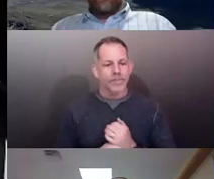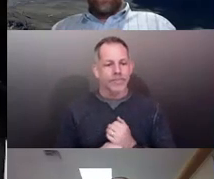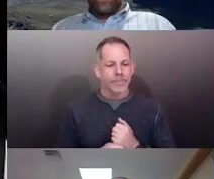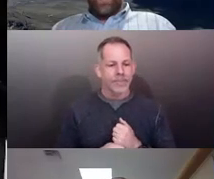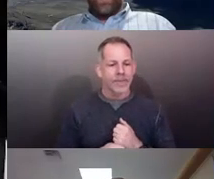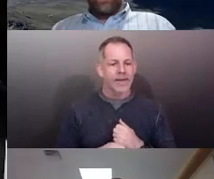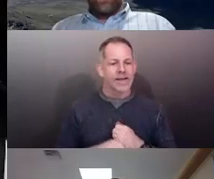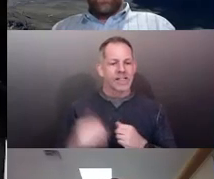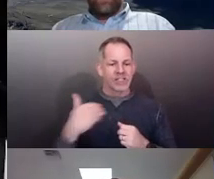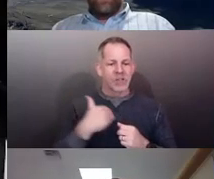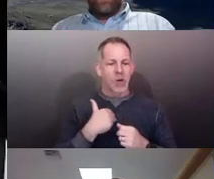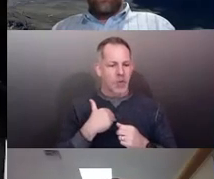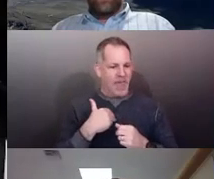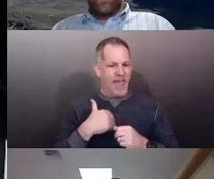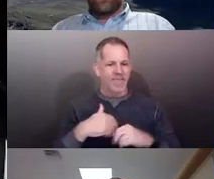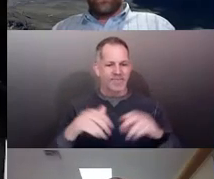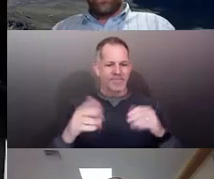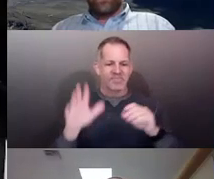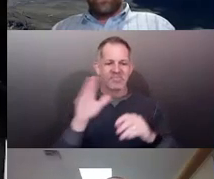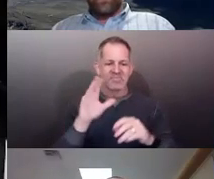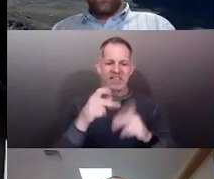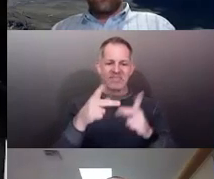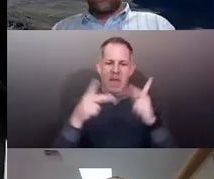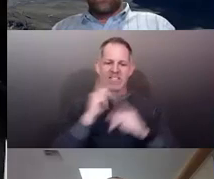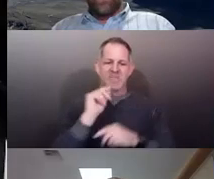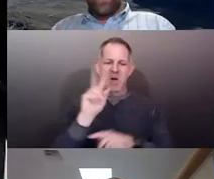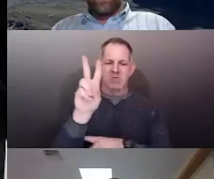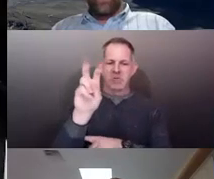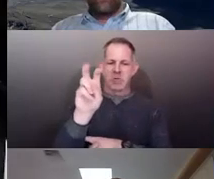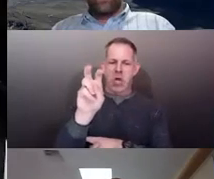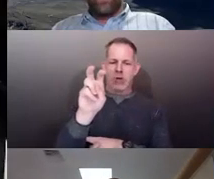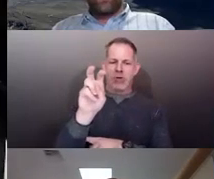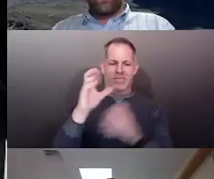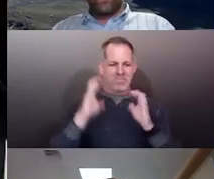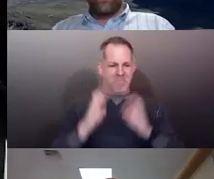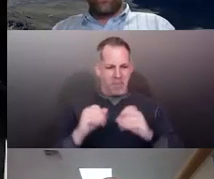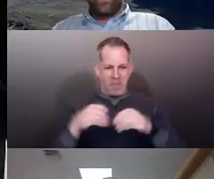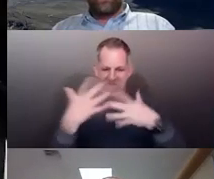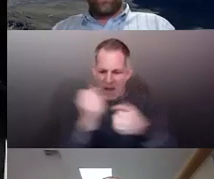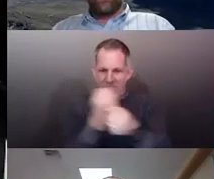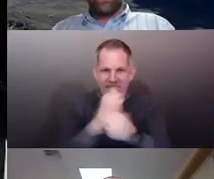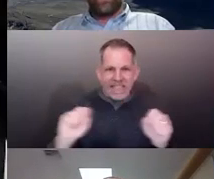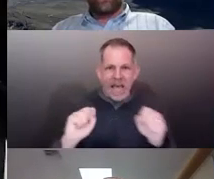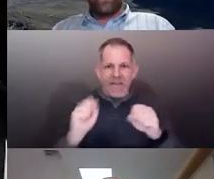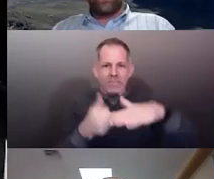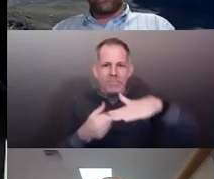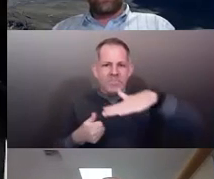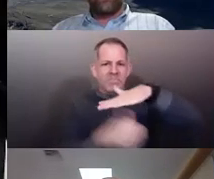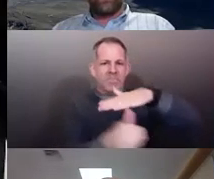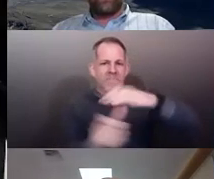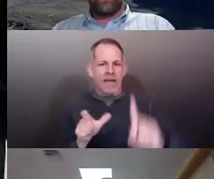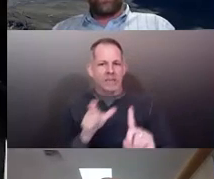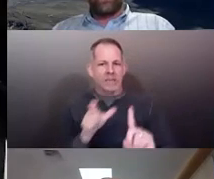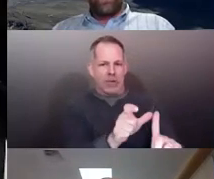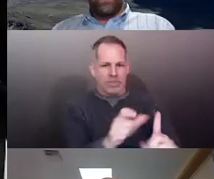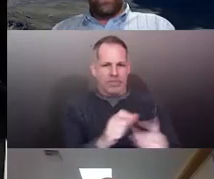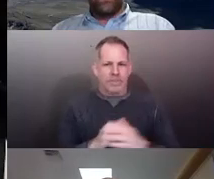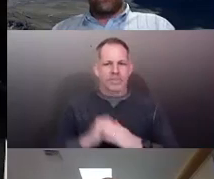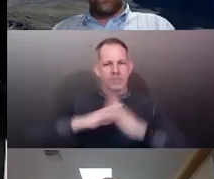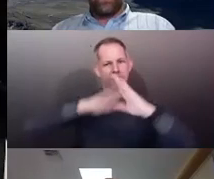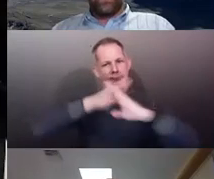Those are people who are not out in the community potentially spreading COVID-19, that we've been able to give a place where they can safely be